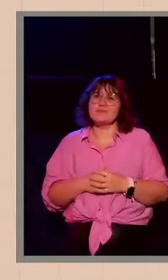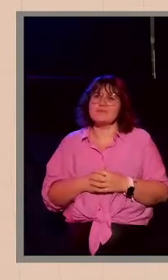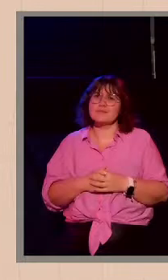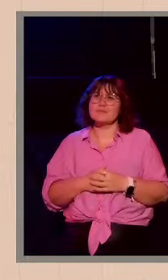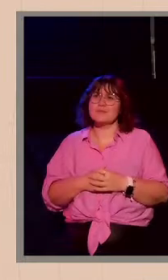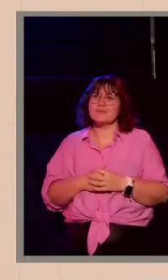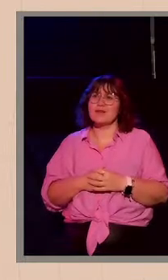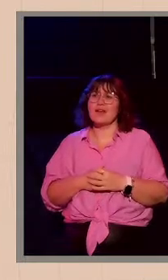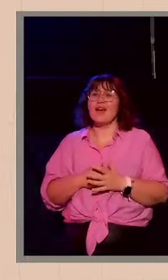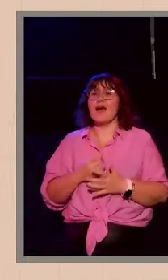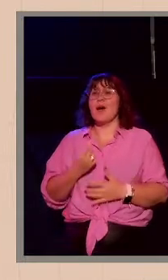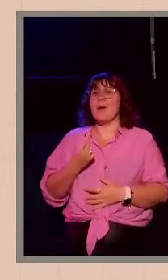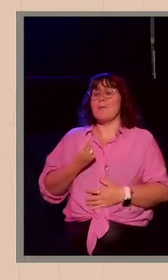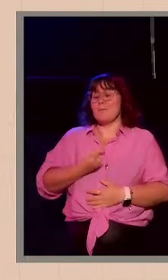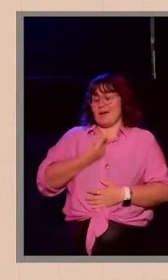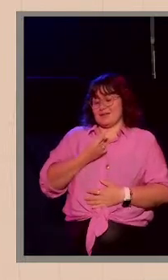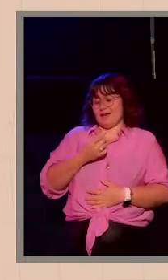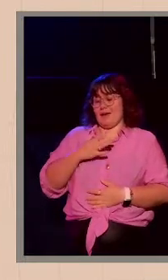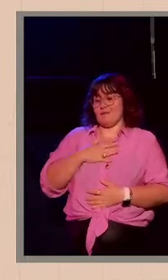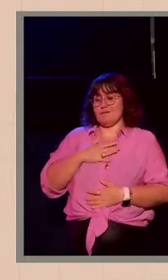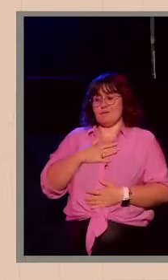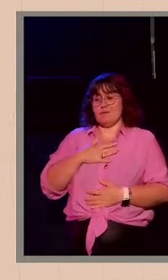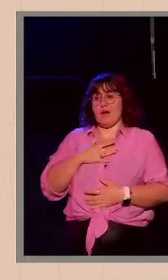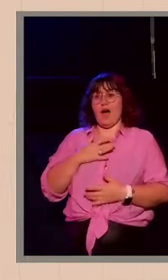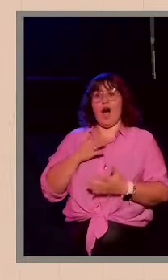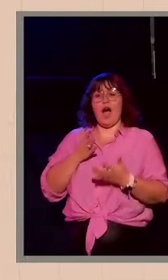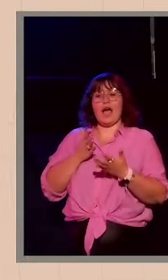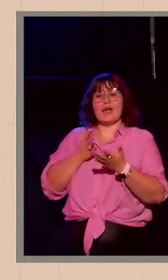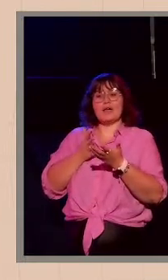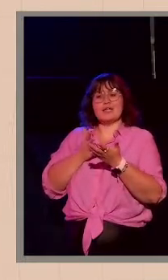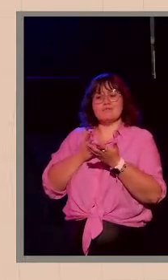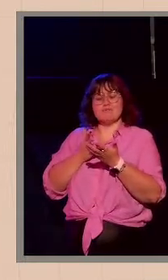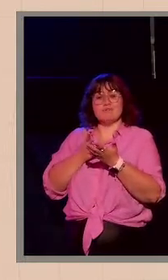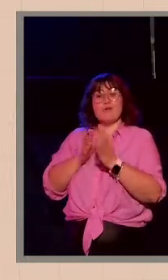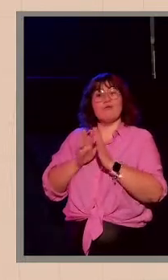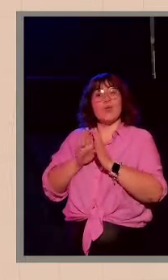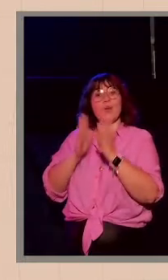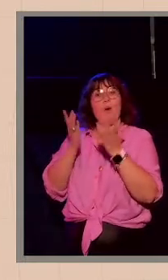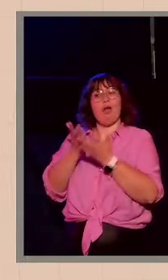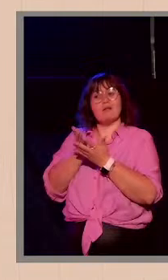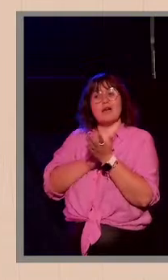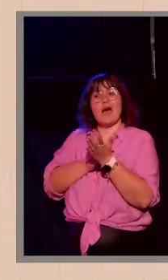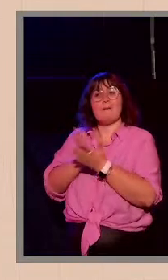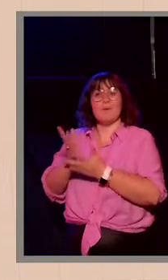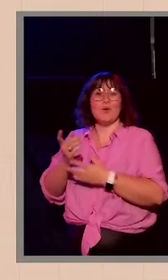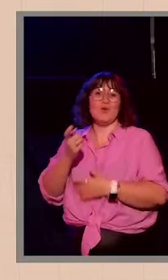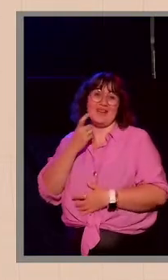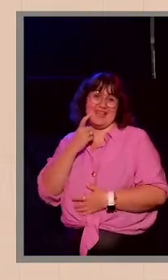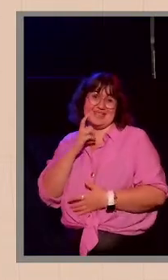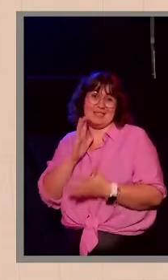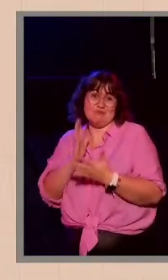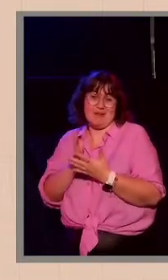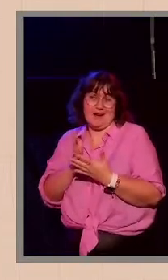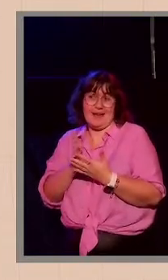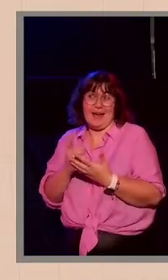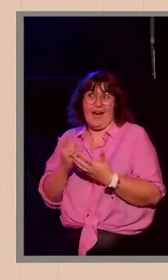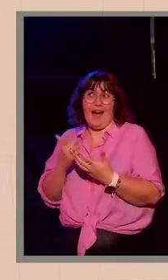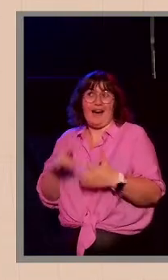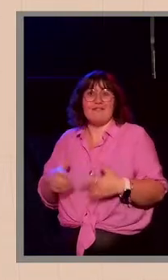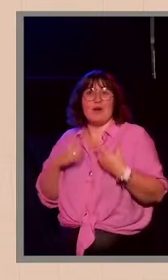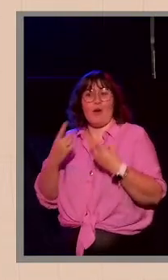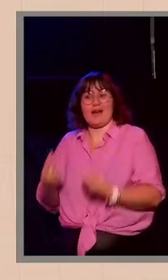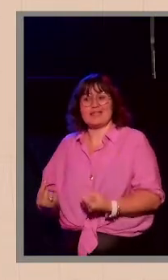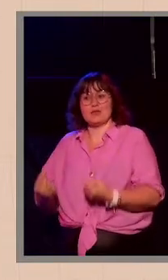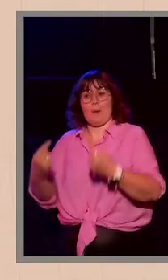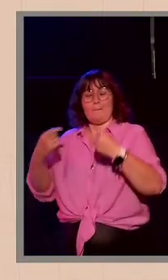for myself as someone who moves through the world with relative ease, I think it's on me to try and channel